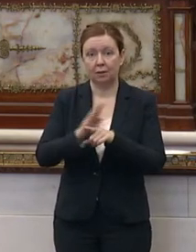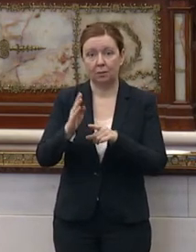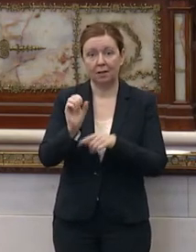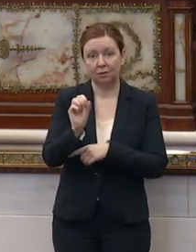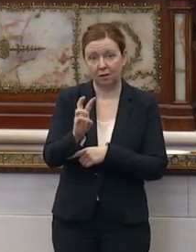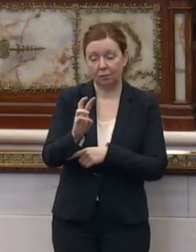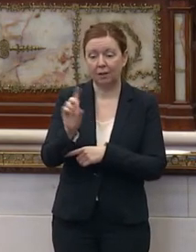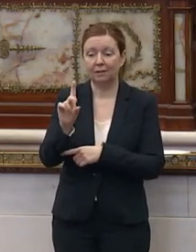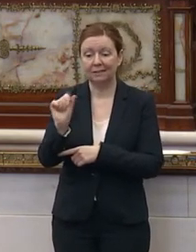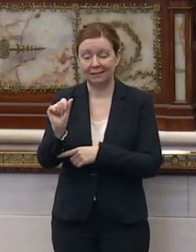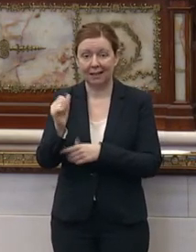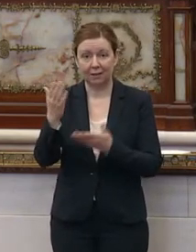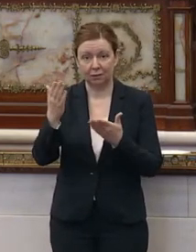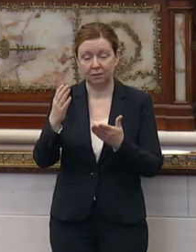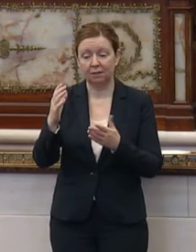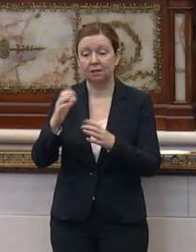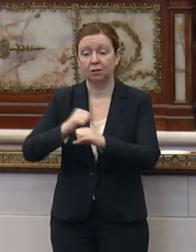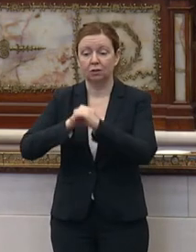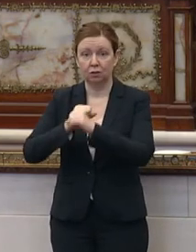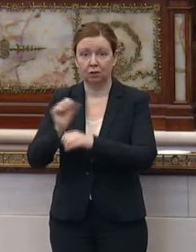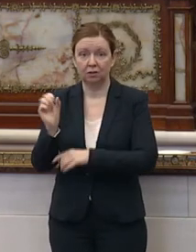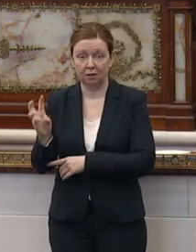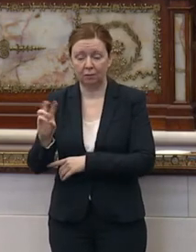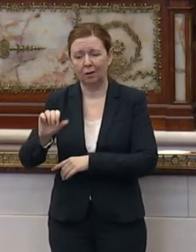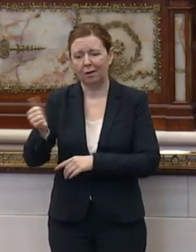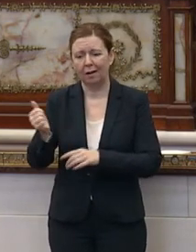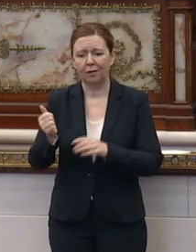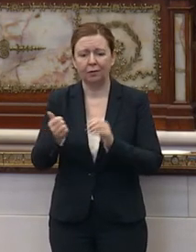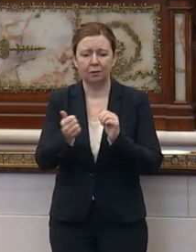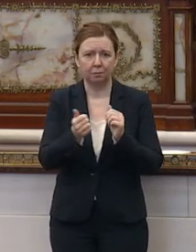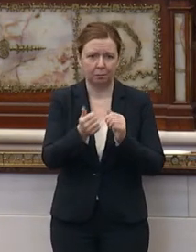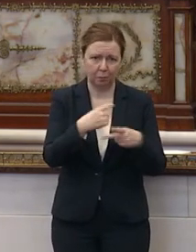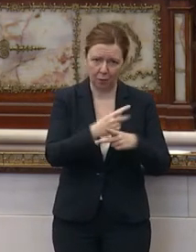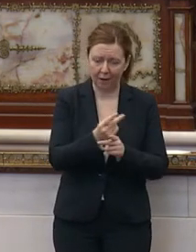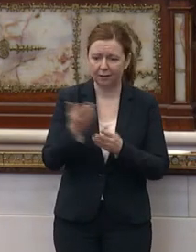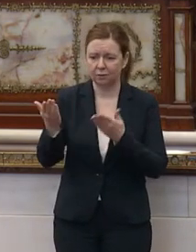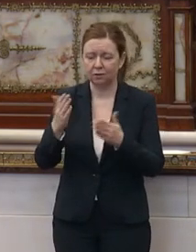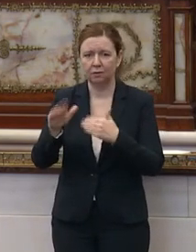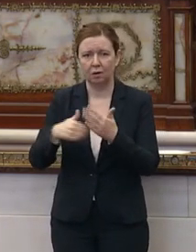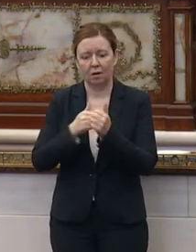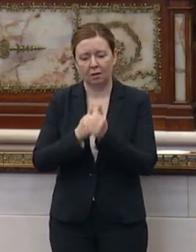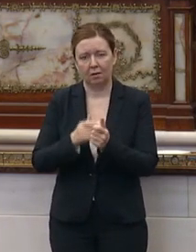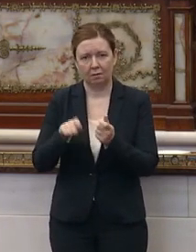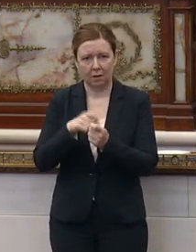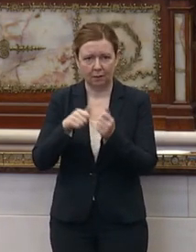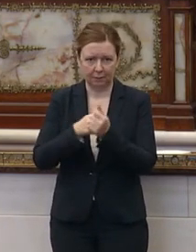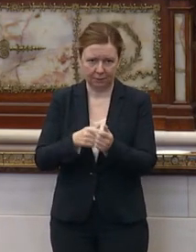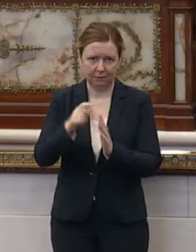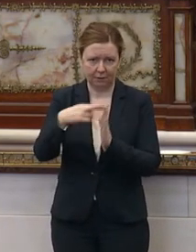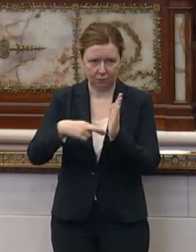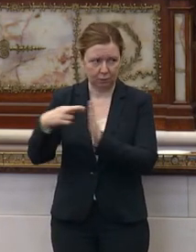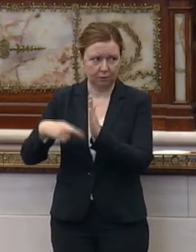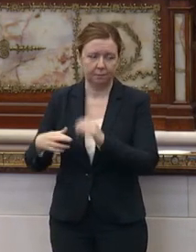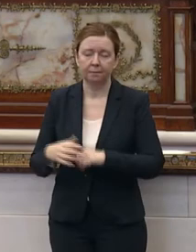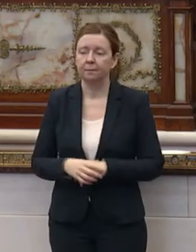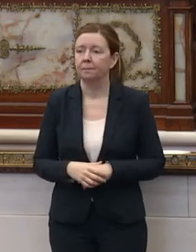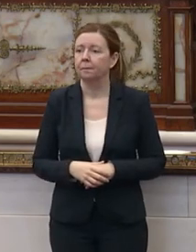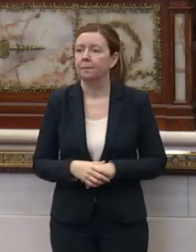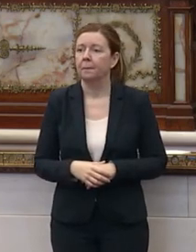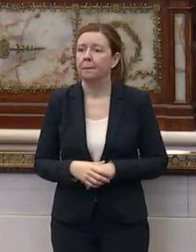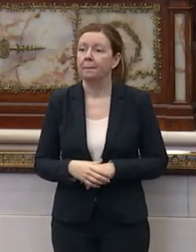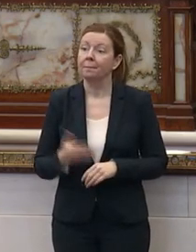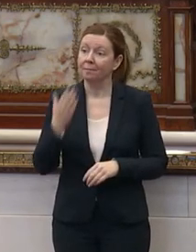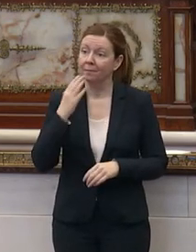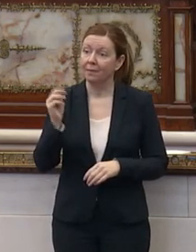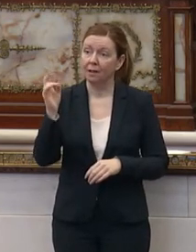services, security software, and other related computing products and services, all under certain terms and conditions.